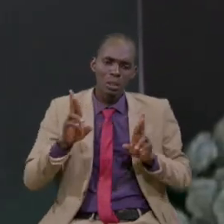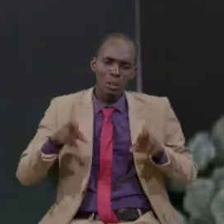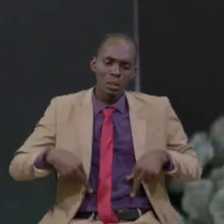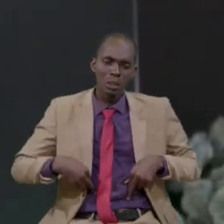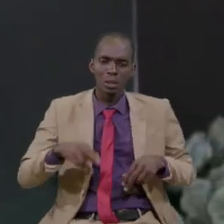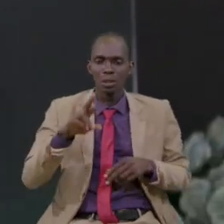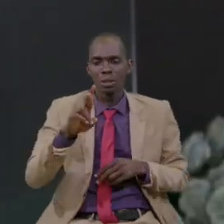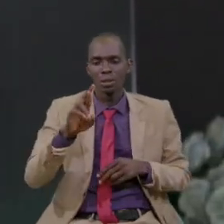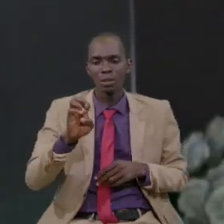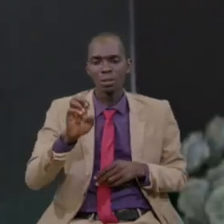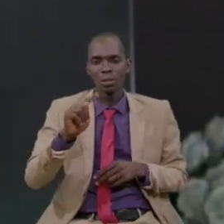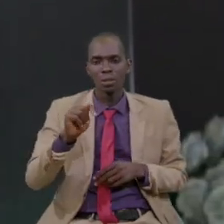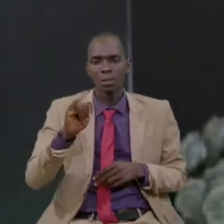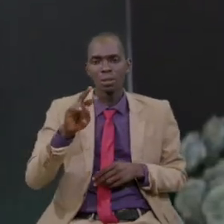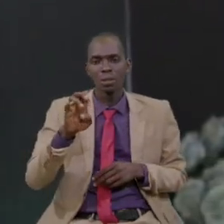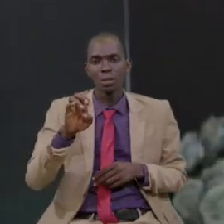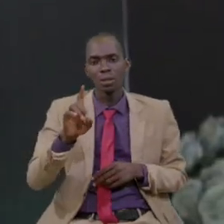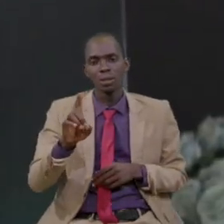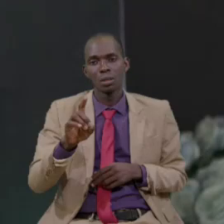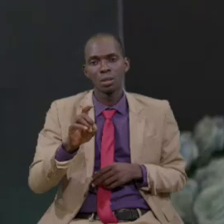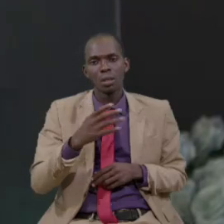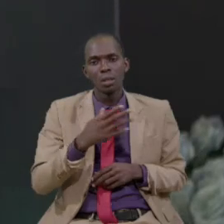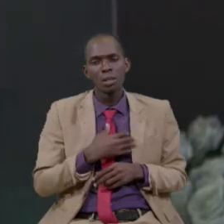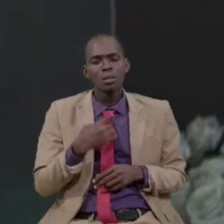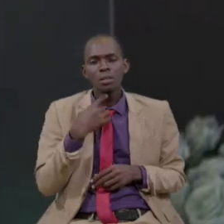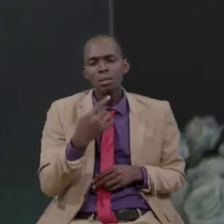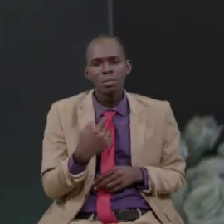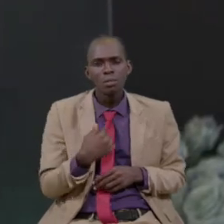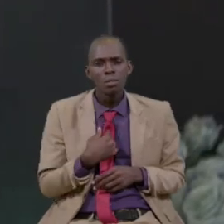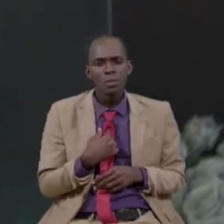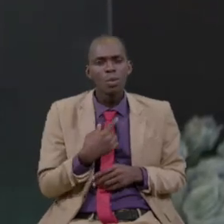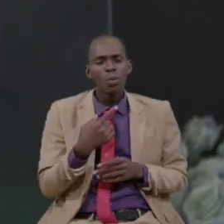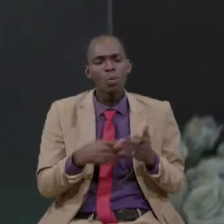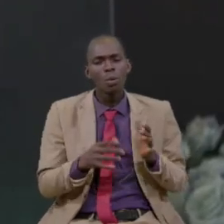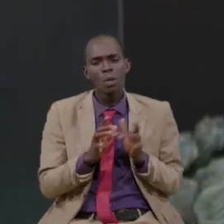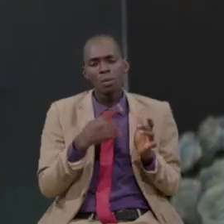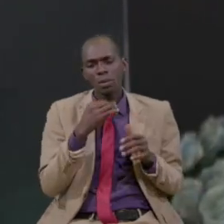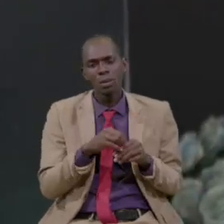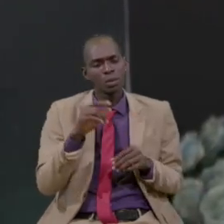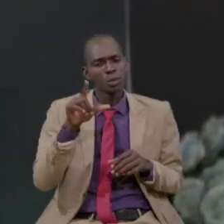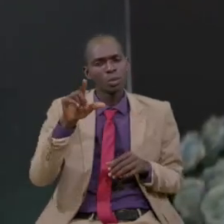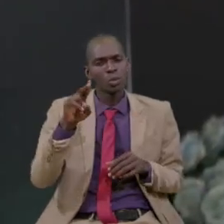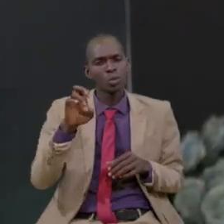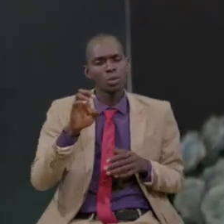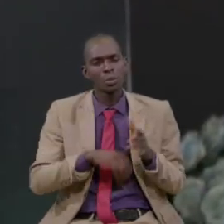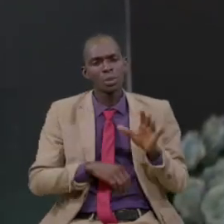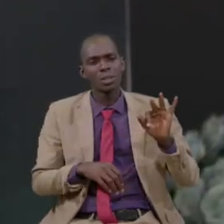I said, remind me again, Luke chapter 19, verse 13. Remind me there.